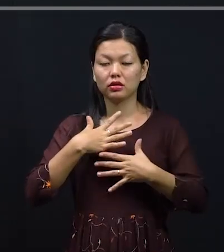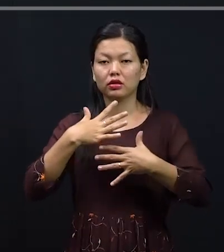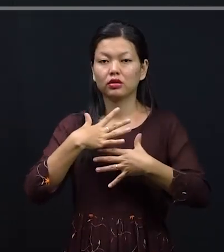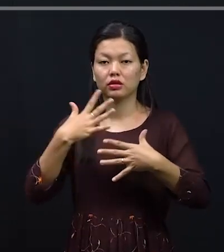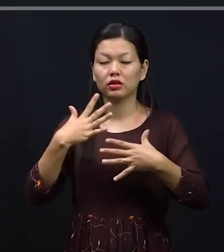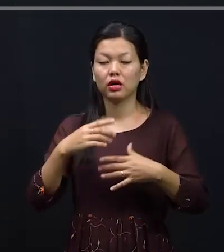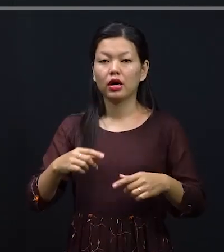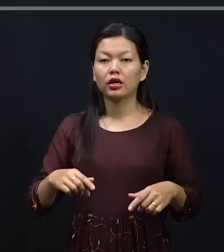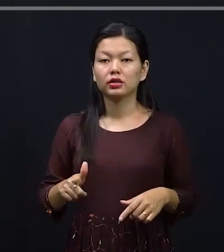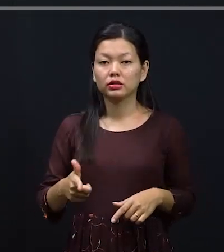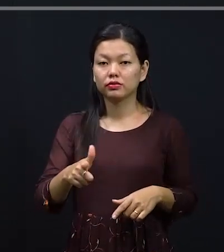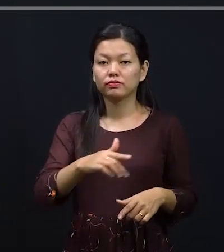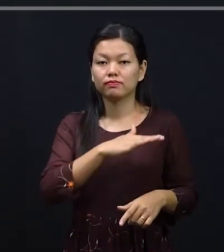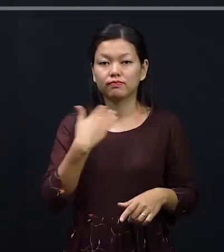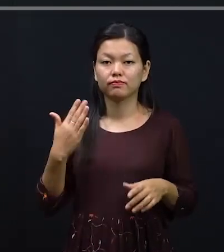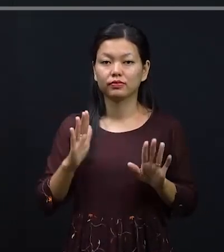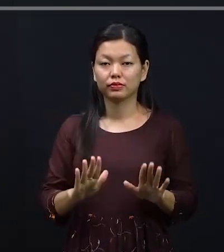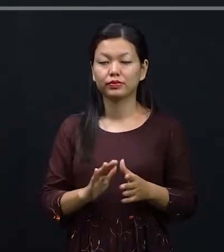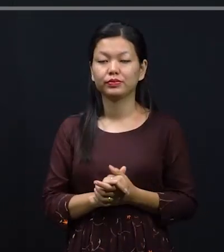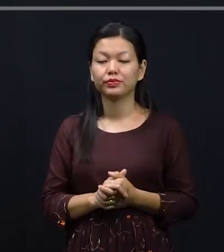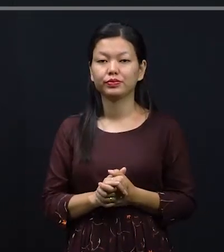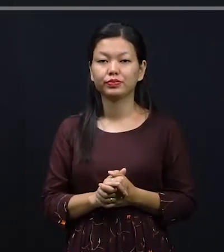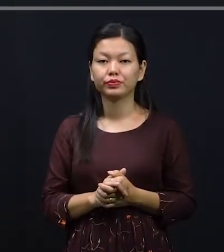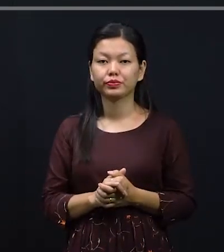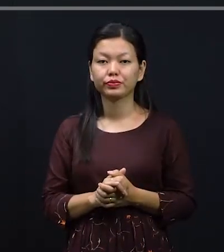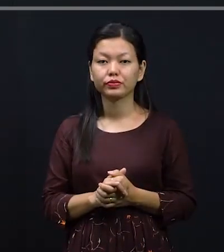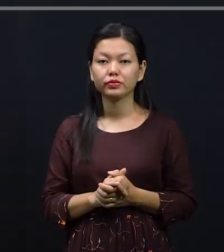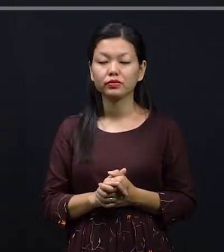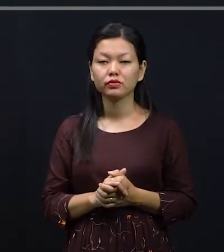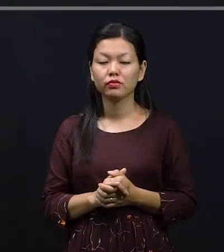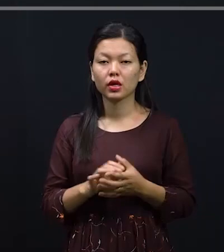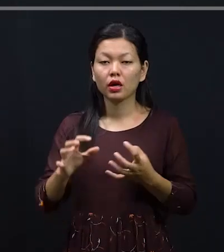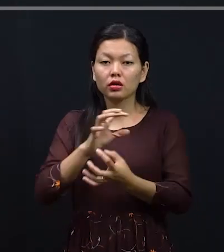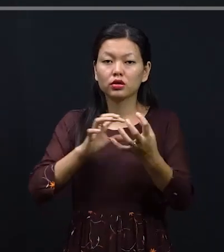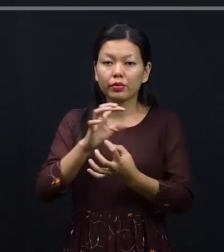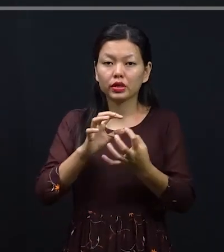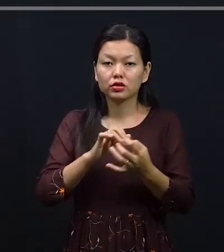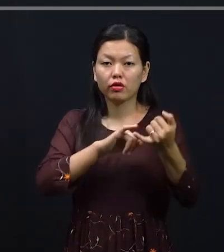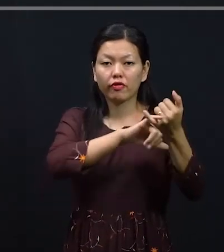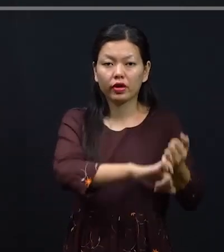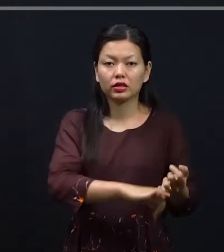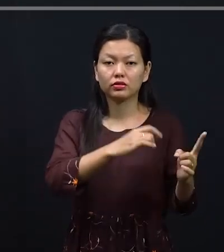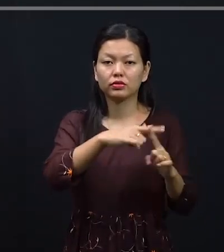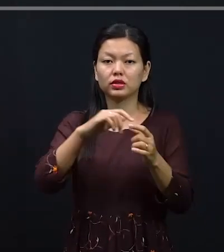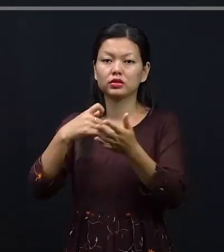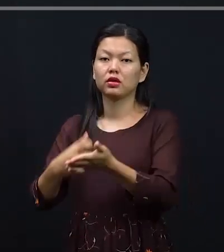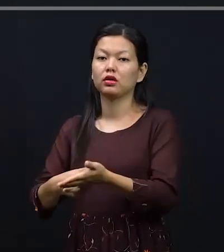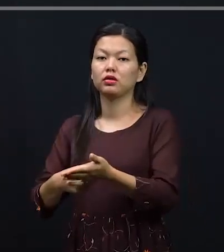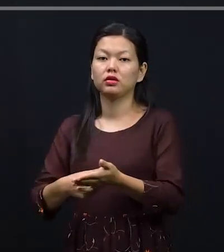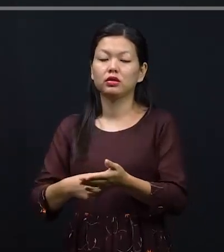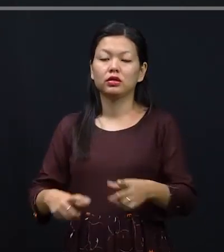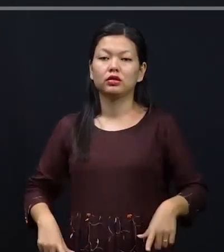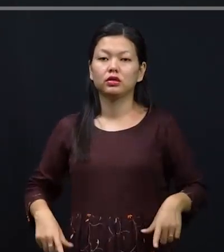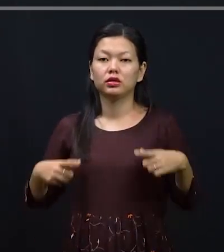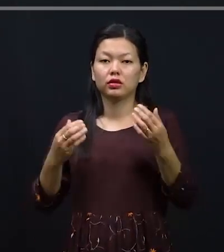So he found a mixture of even so he concluded that in this experiment, in the final